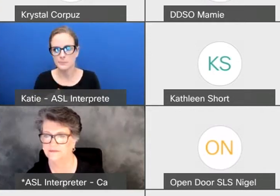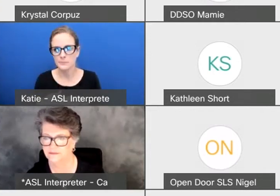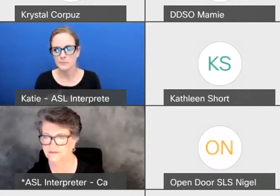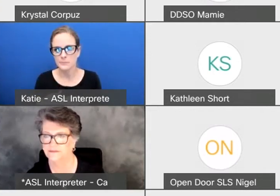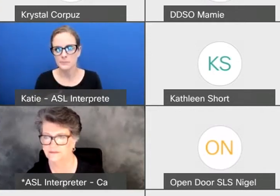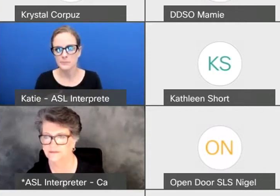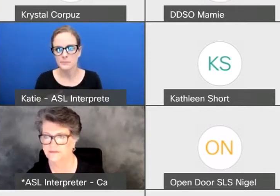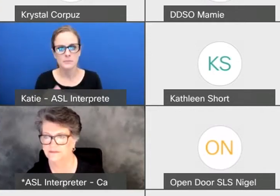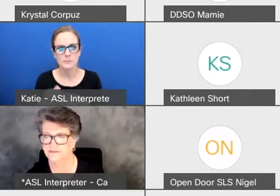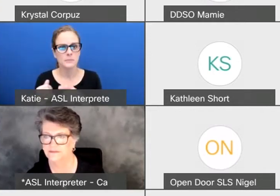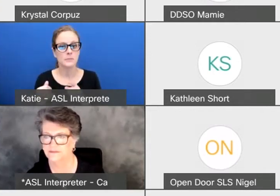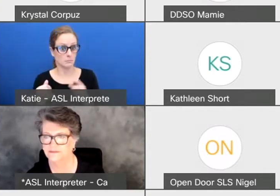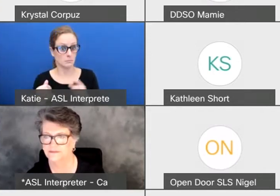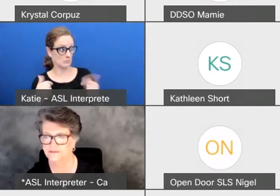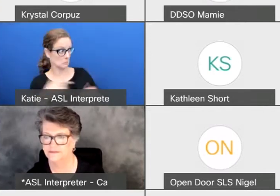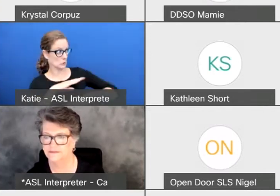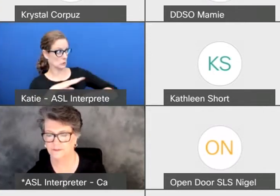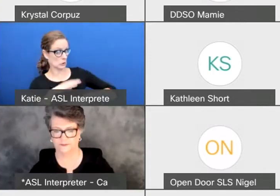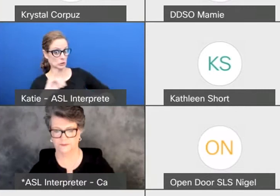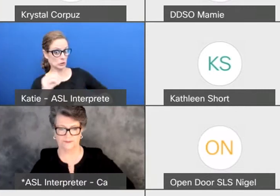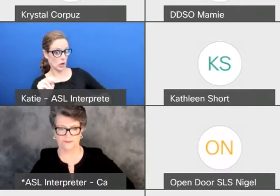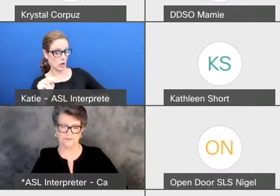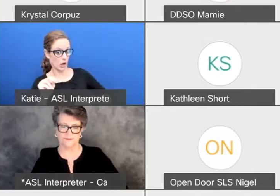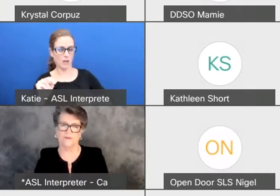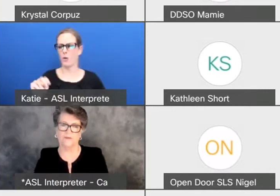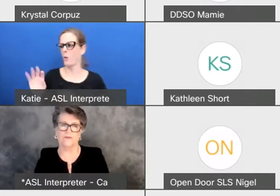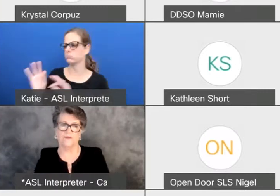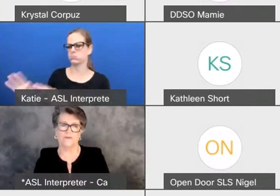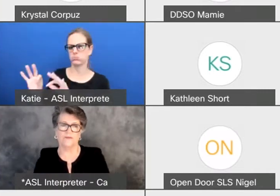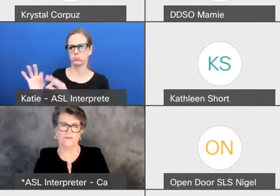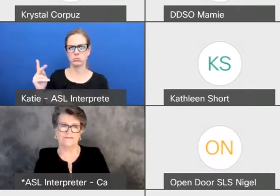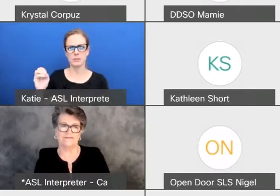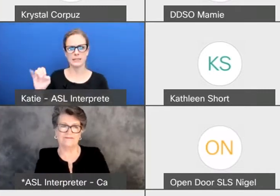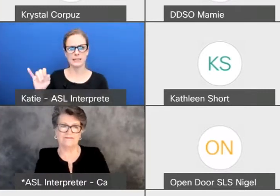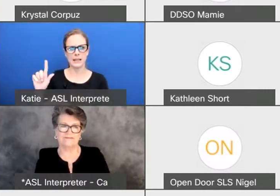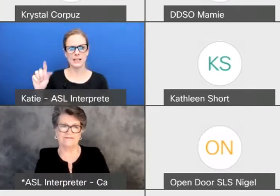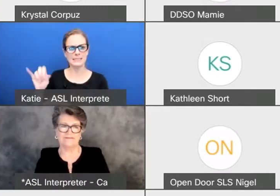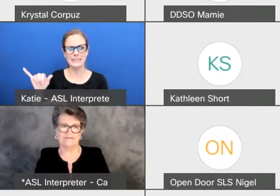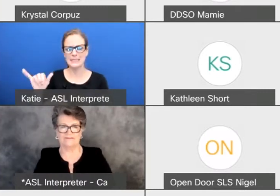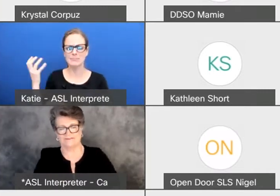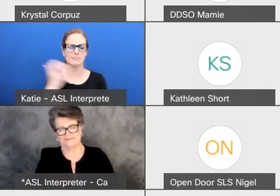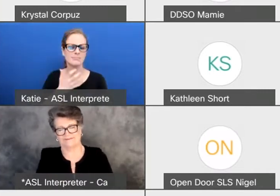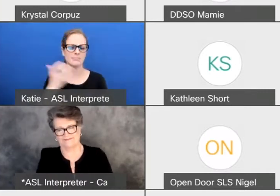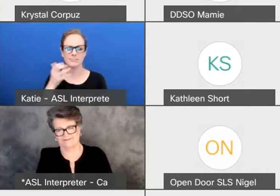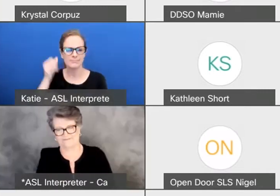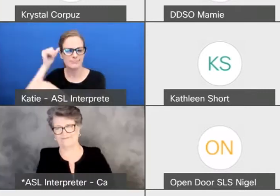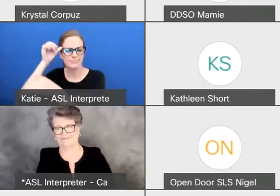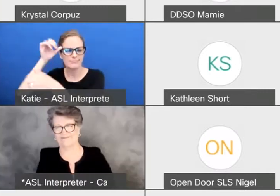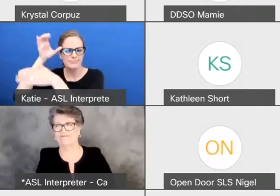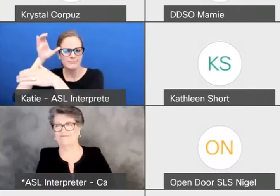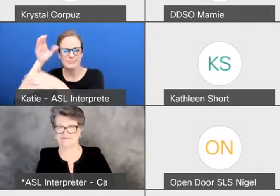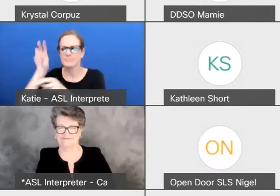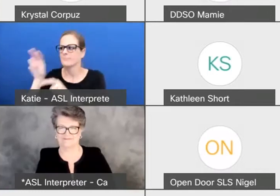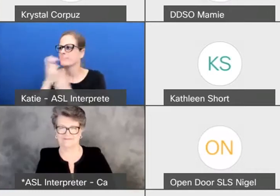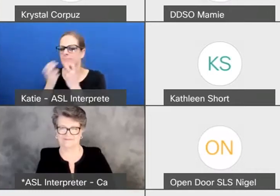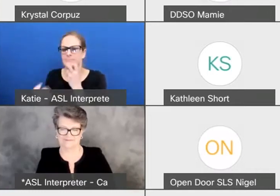Did I cover it all pretty good, John? Is there anything else? You covered it perfectly. Kelsey continues to blow me away with her understanding of all of this stuff and the way she's able